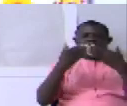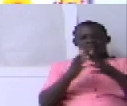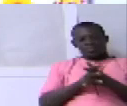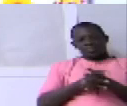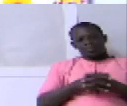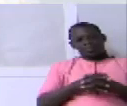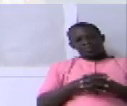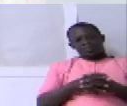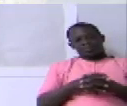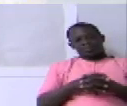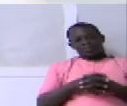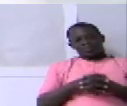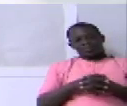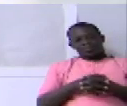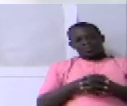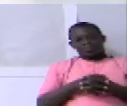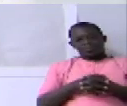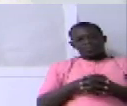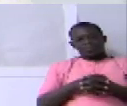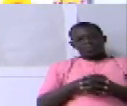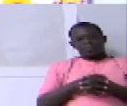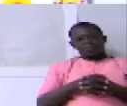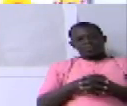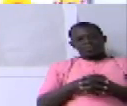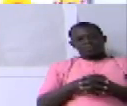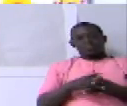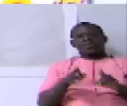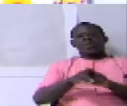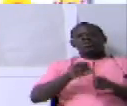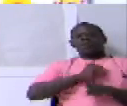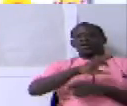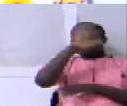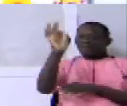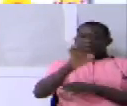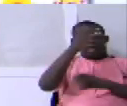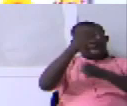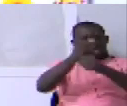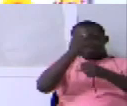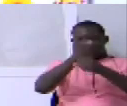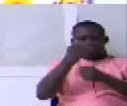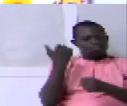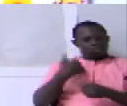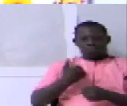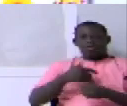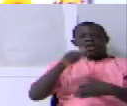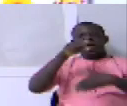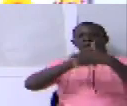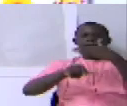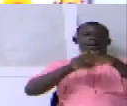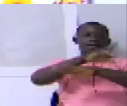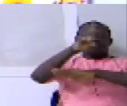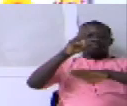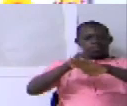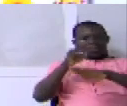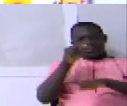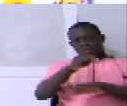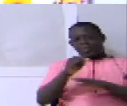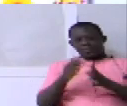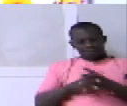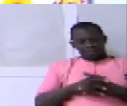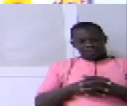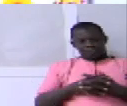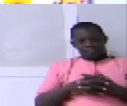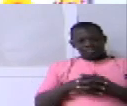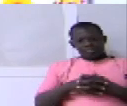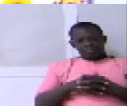dahawatu mukabonyi wati kari katanyi wati kari. So he is very helpful at that place. An woto mole mwati menna